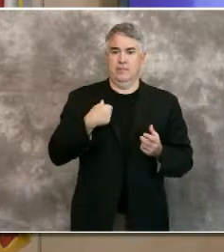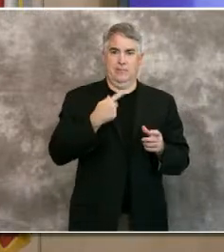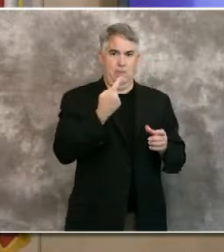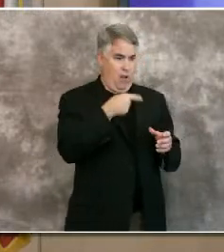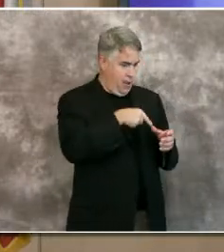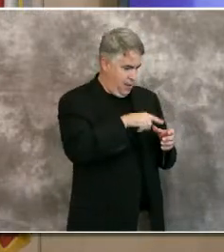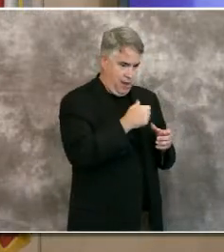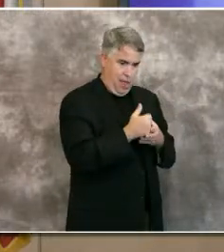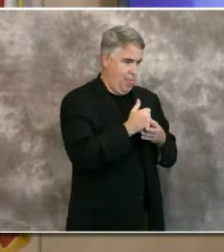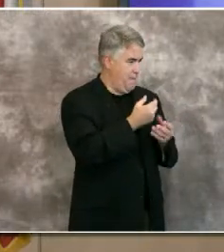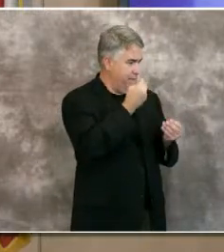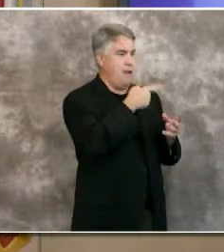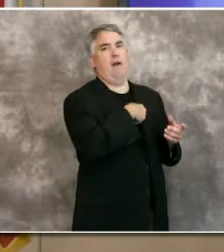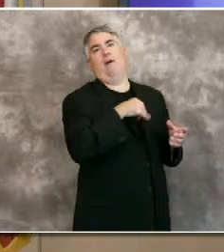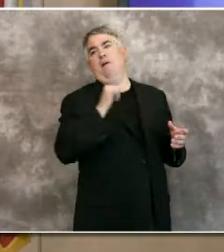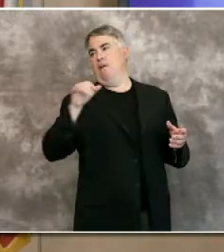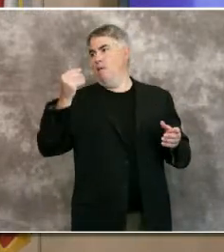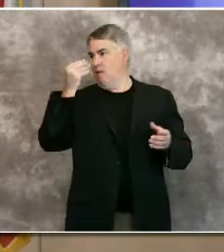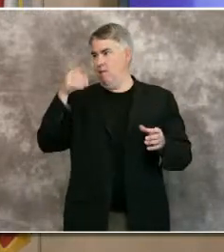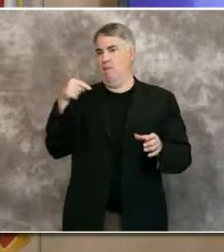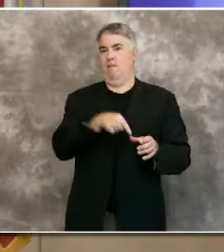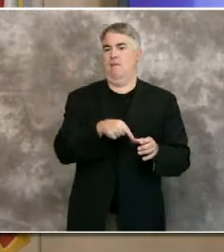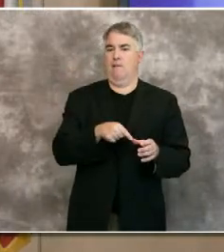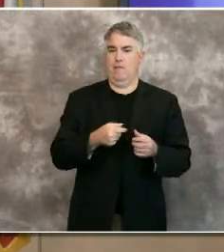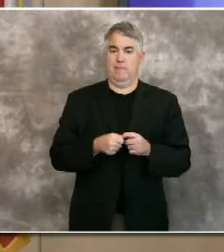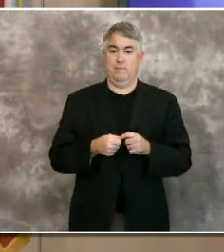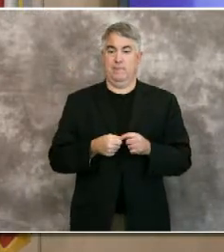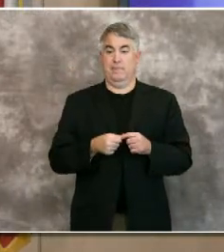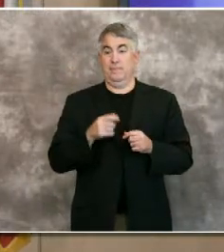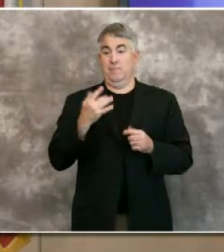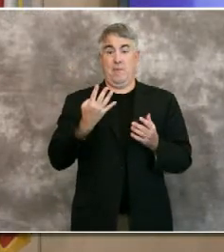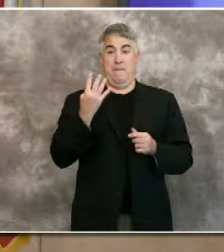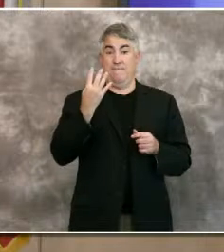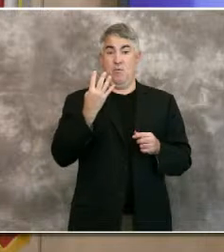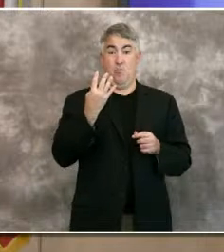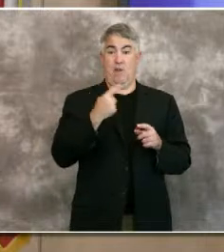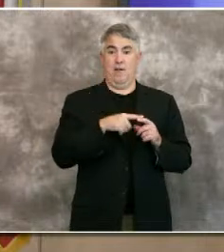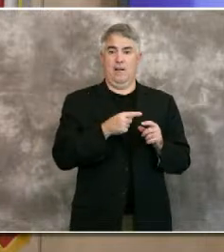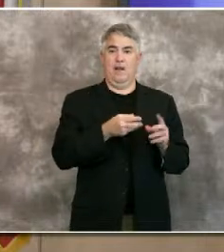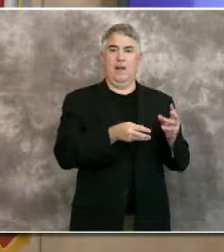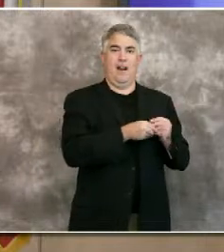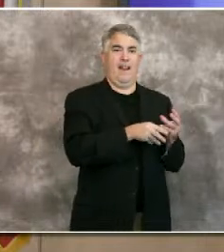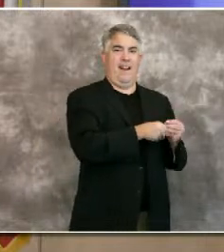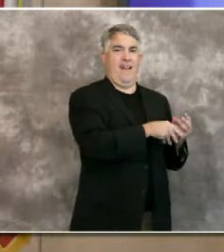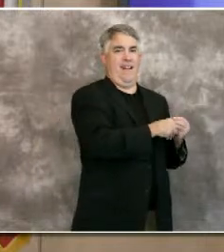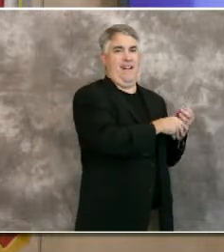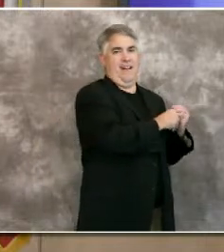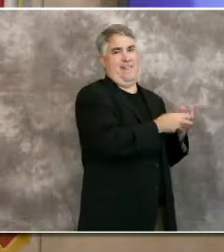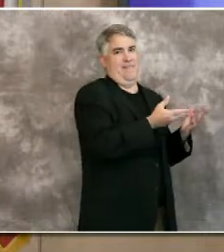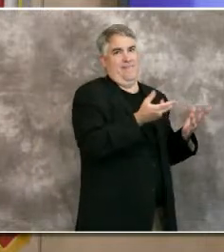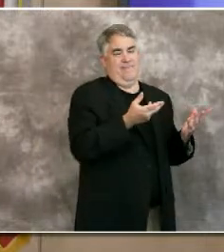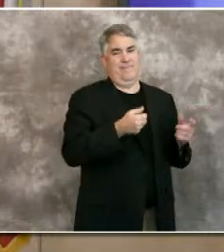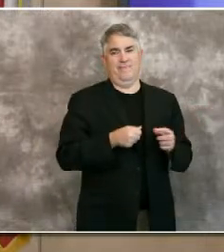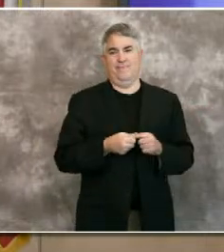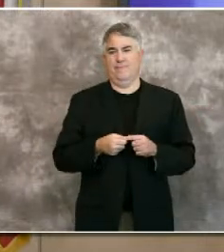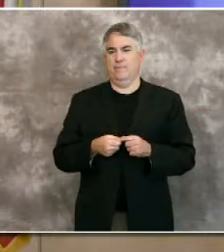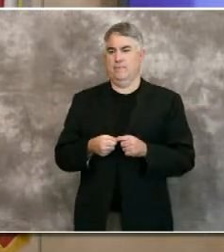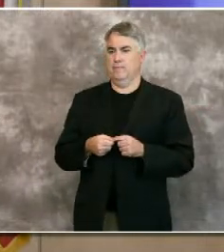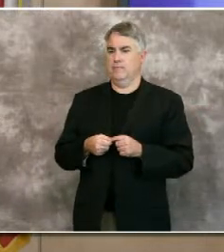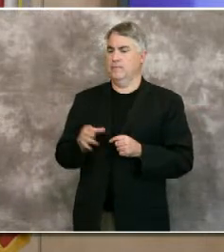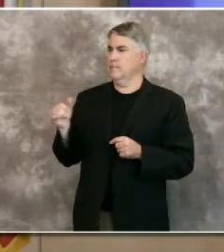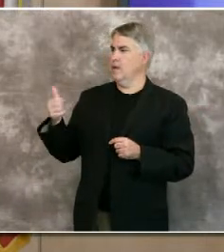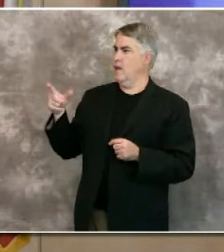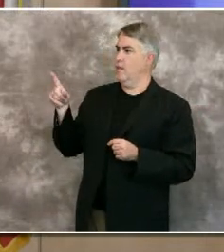I believe we have one final question. We do, and it's from Mike McKinnon with KUSI News. Dr. Wooten said no gatherings with neighbors until